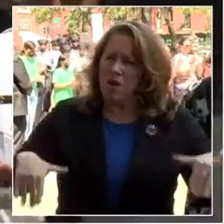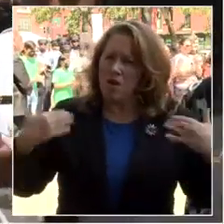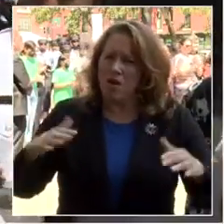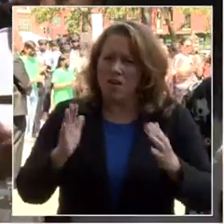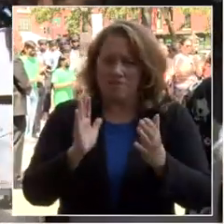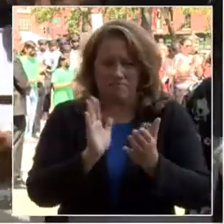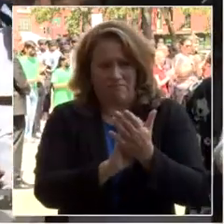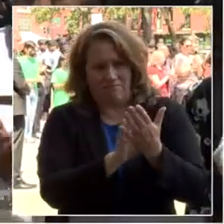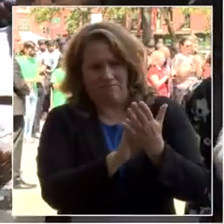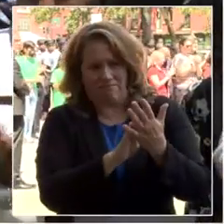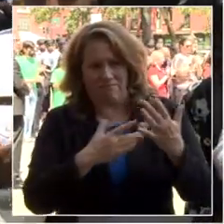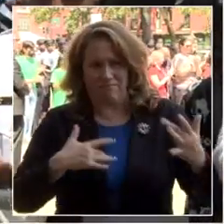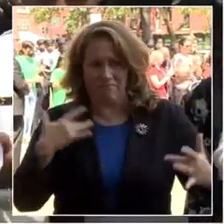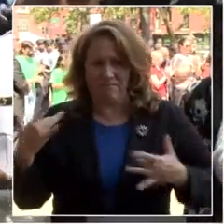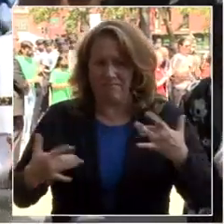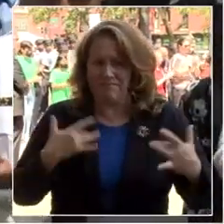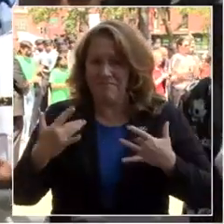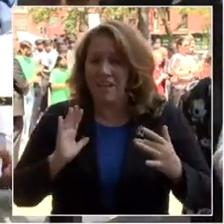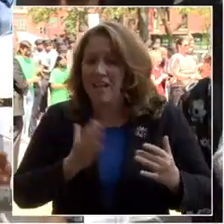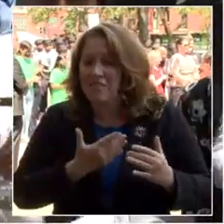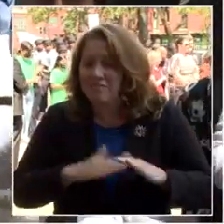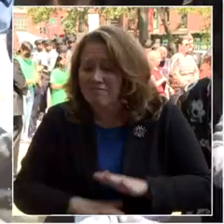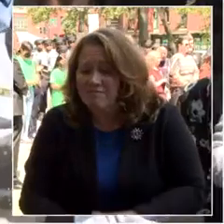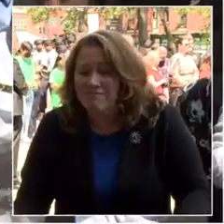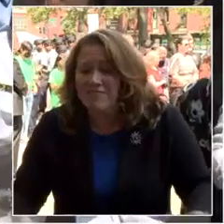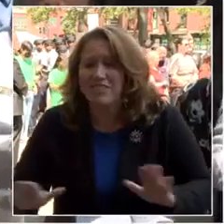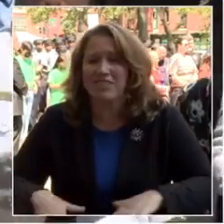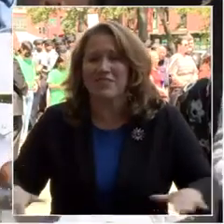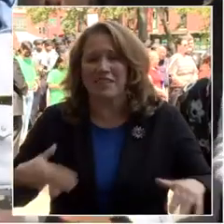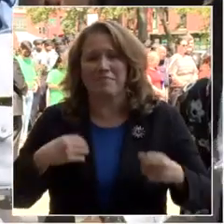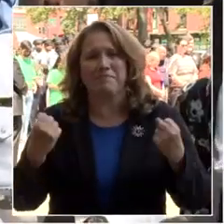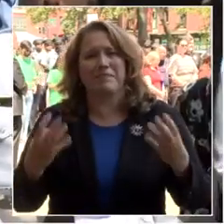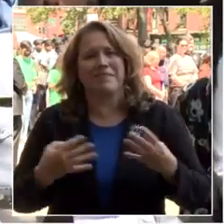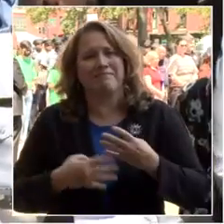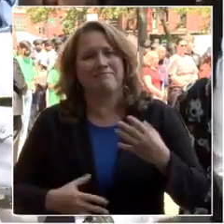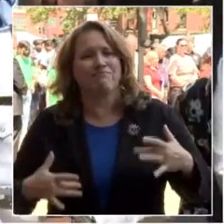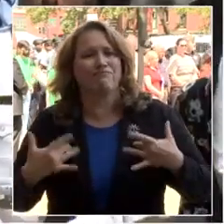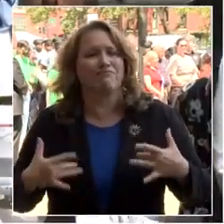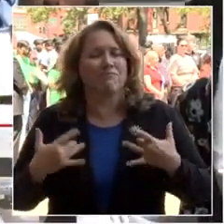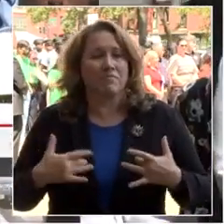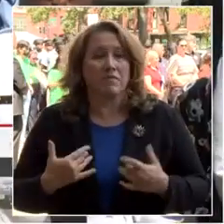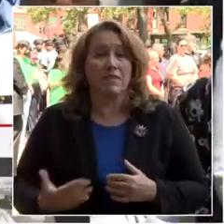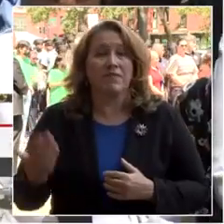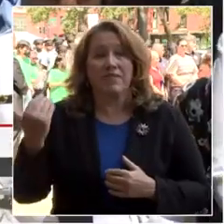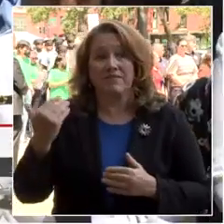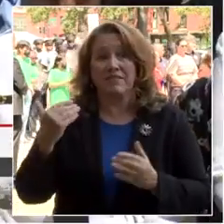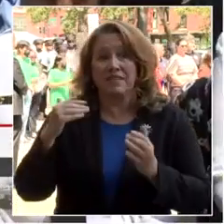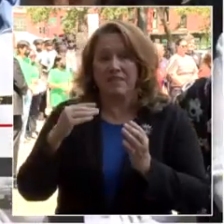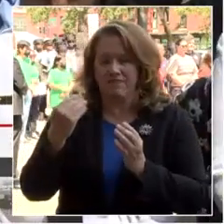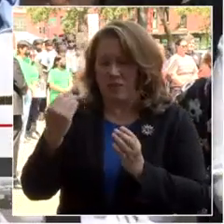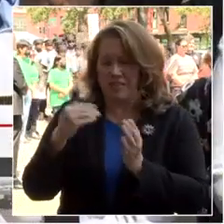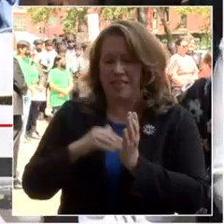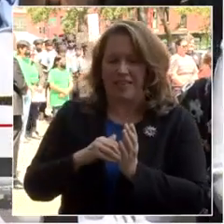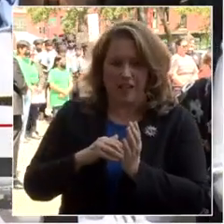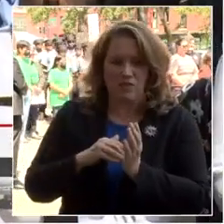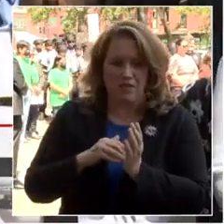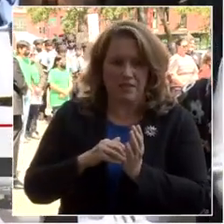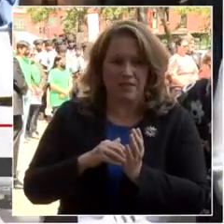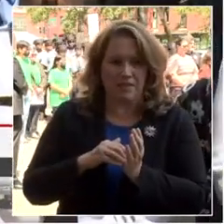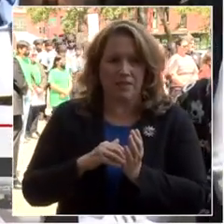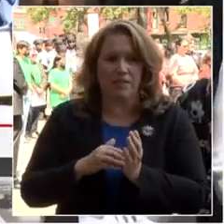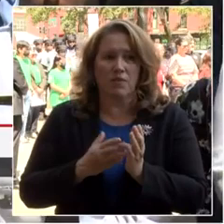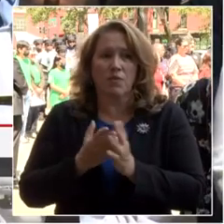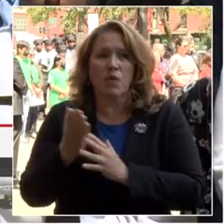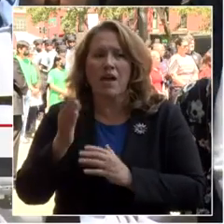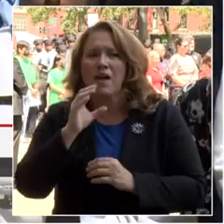ready for our little ones. We have 14,000 young people through the age of 24